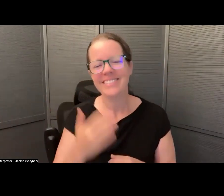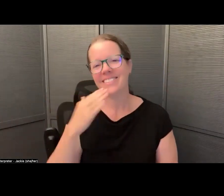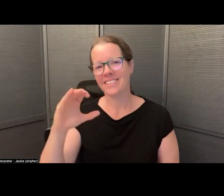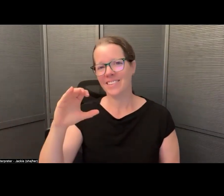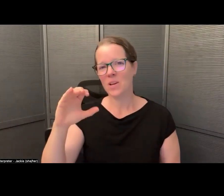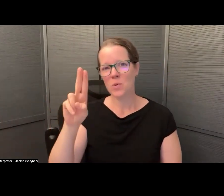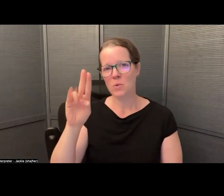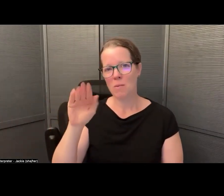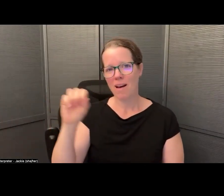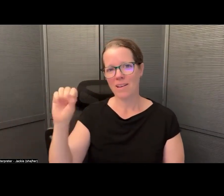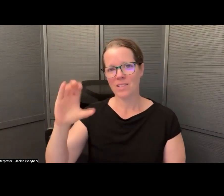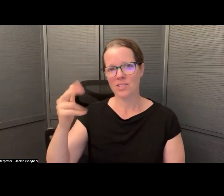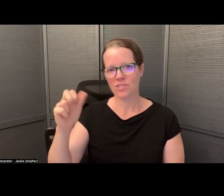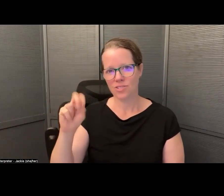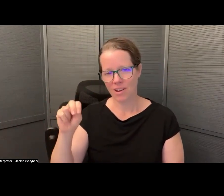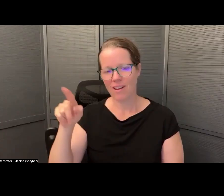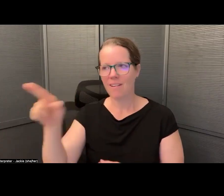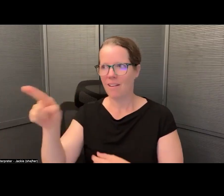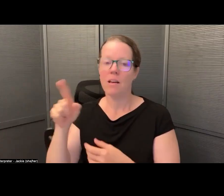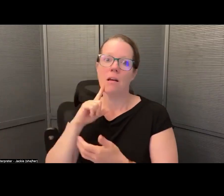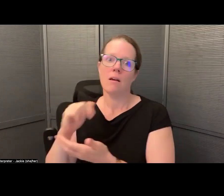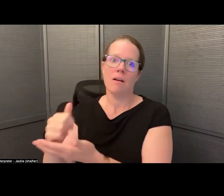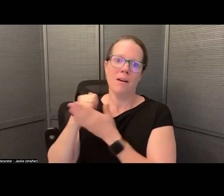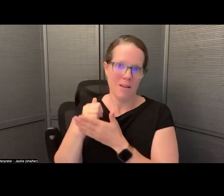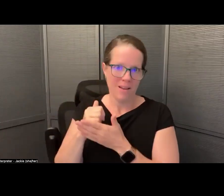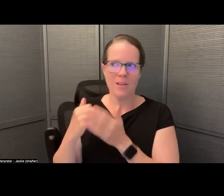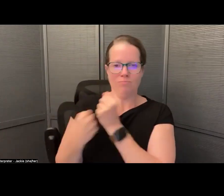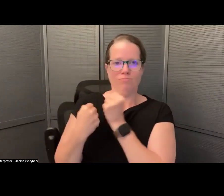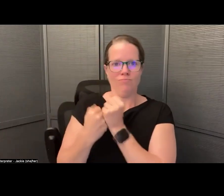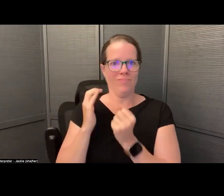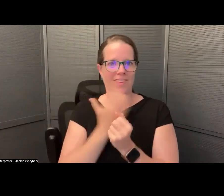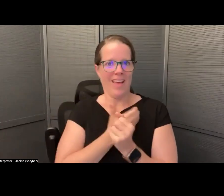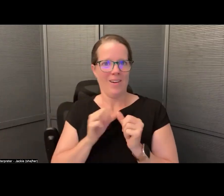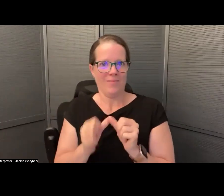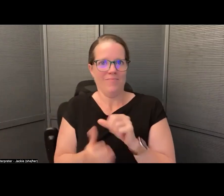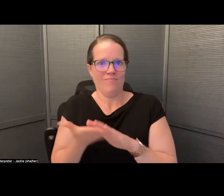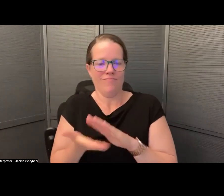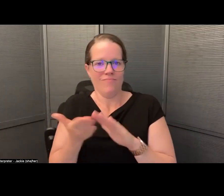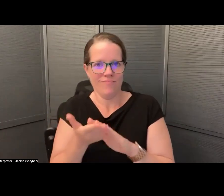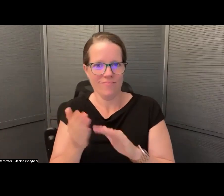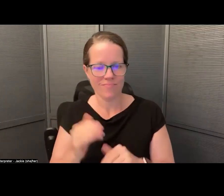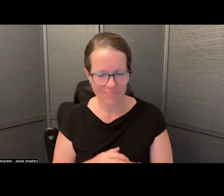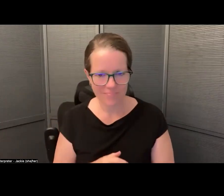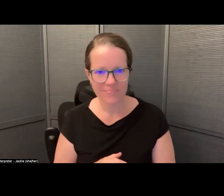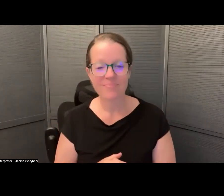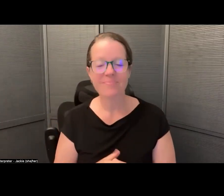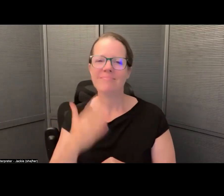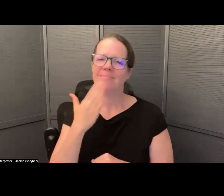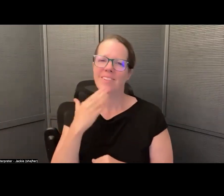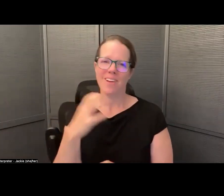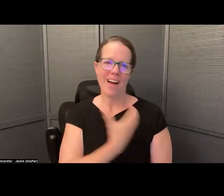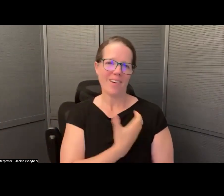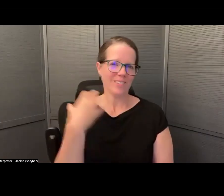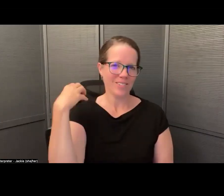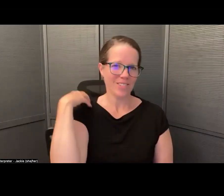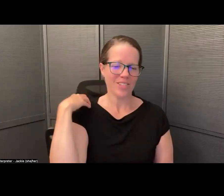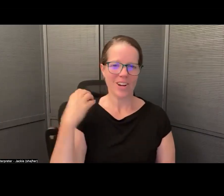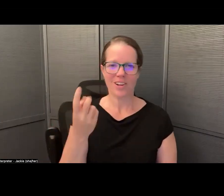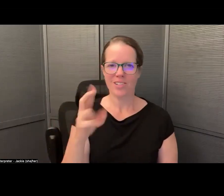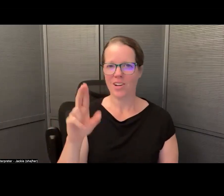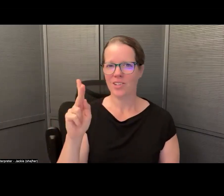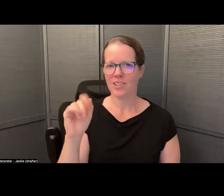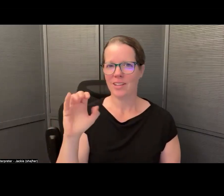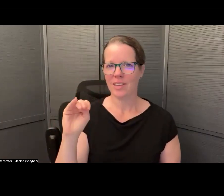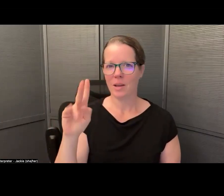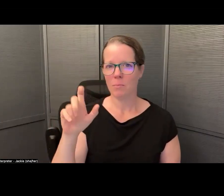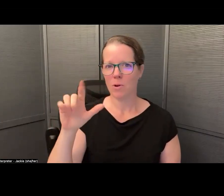support of iSPARC. Many thanks to our chair, Dr. Kimberly Yonkers, whose outstanding collaboration helps us achieve our goals in